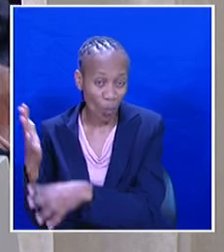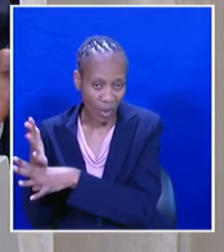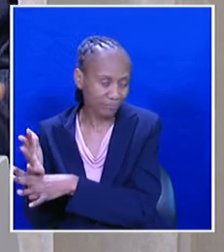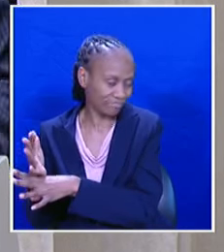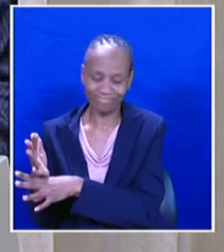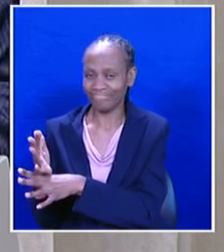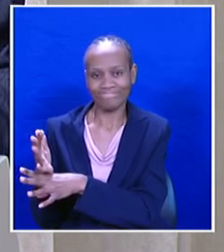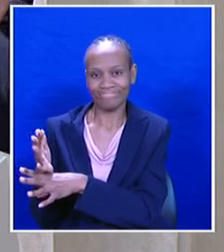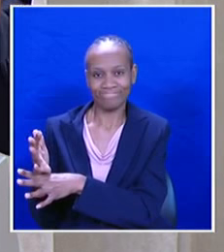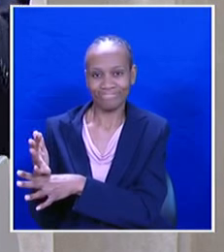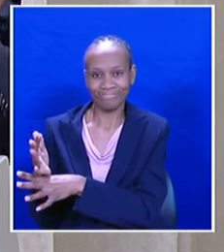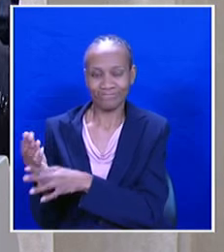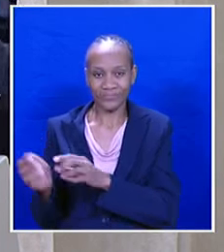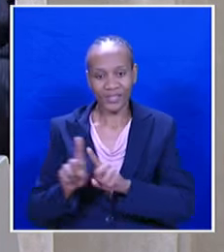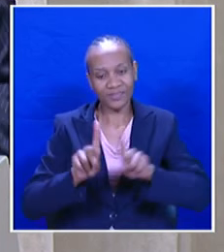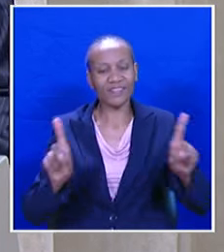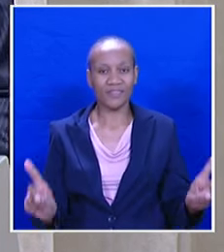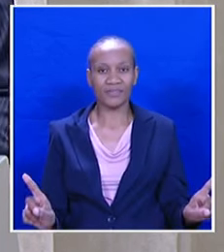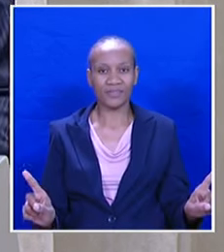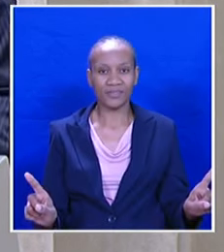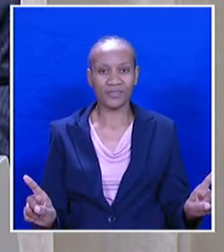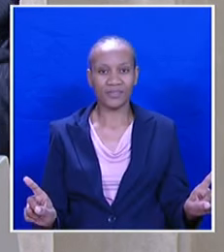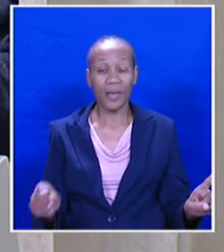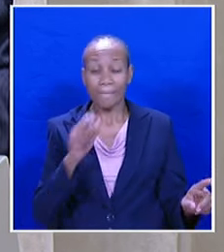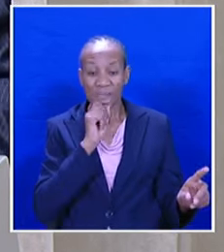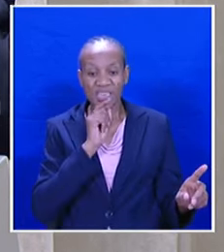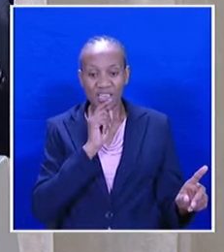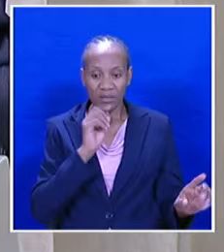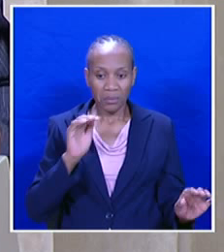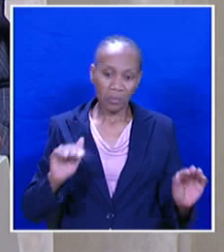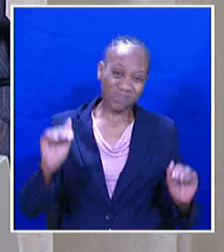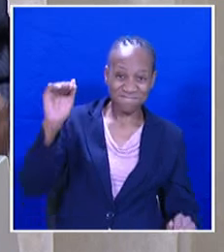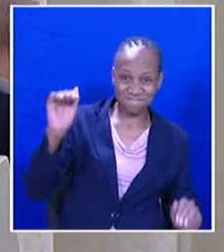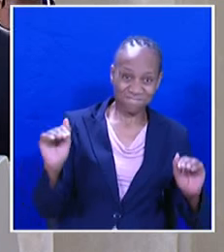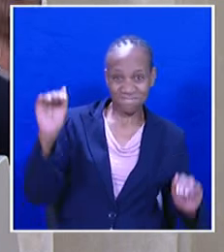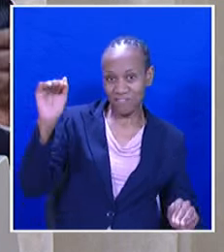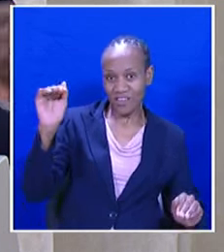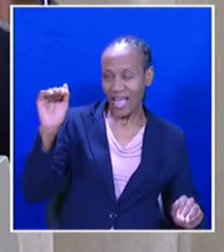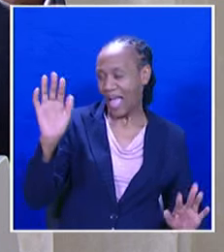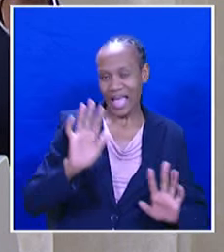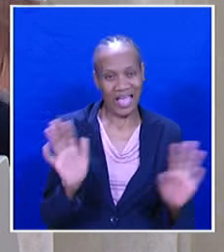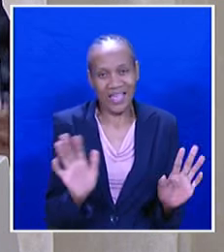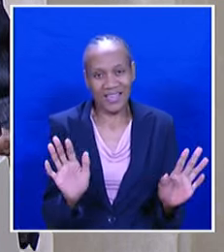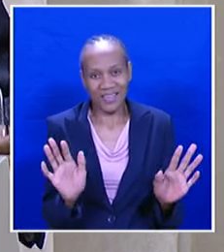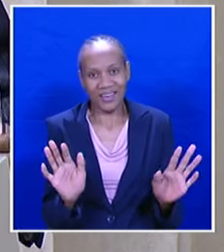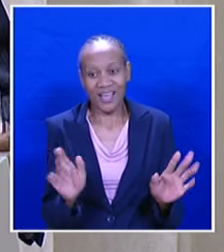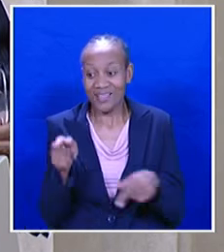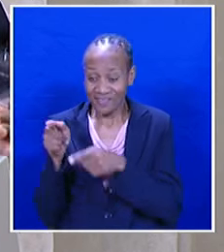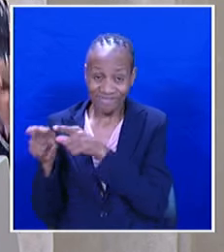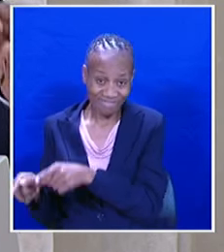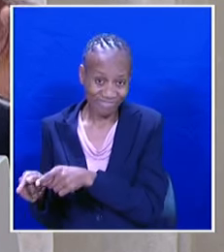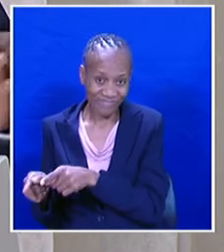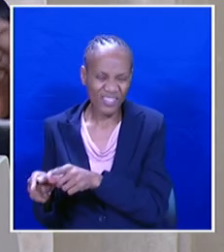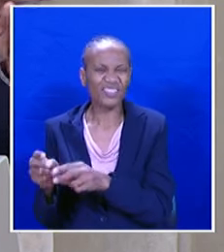regard, we're not trying to hoodwink anyone. These are jobs that are of a temporary nature, short-term